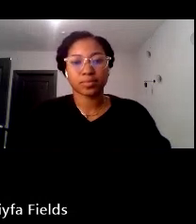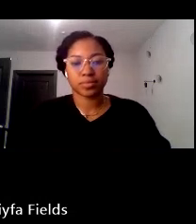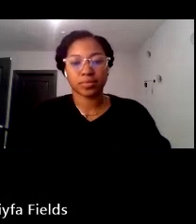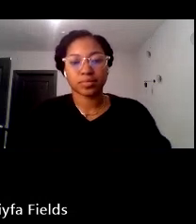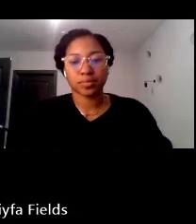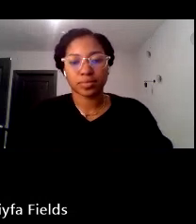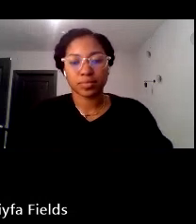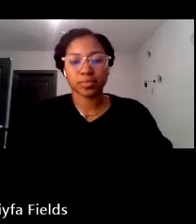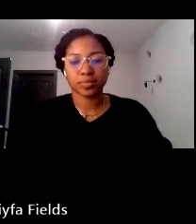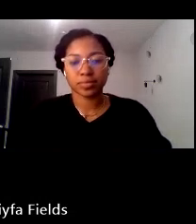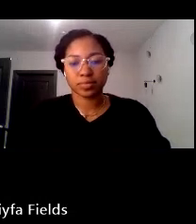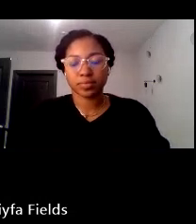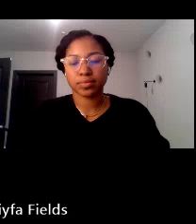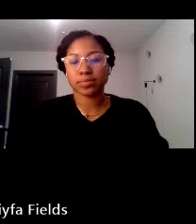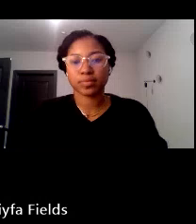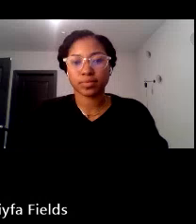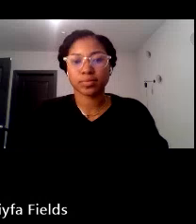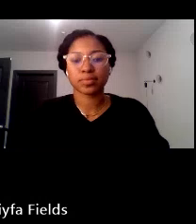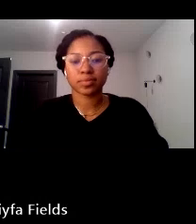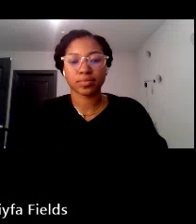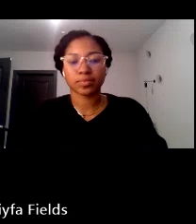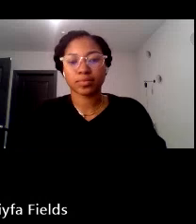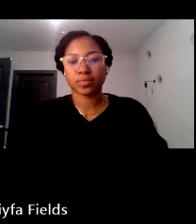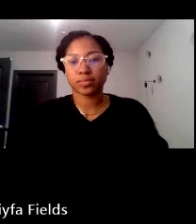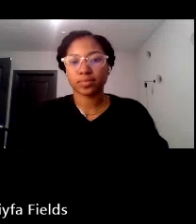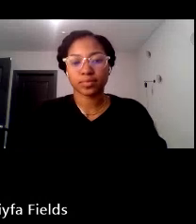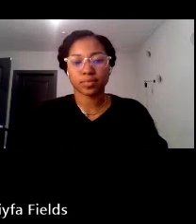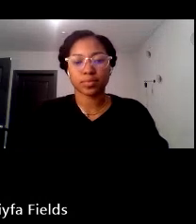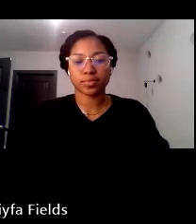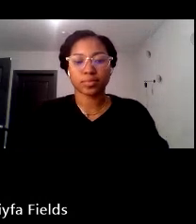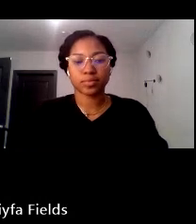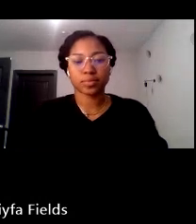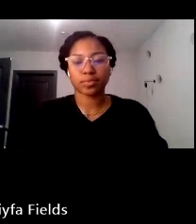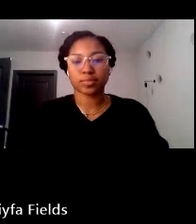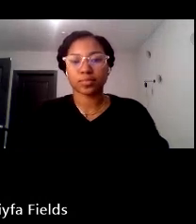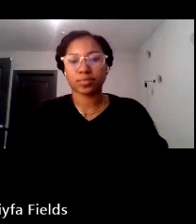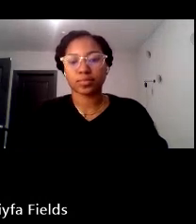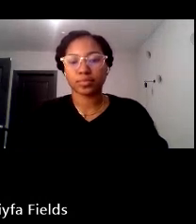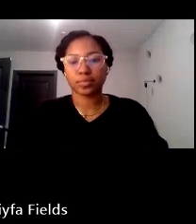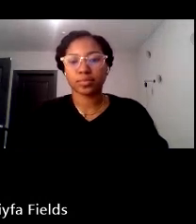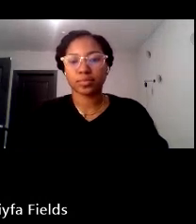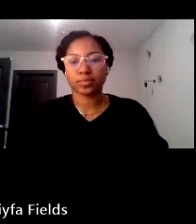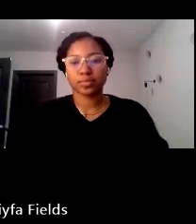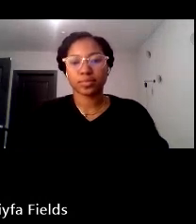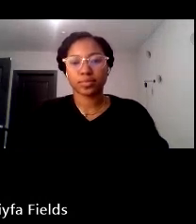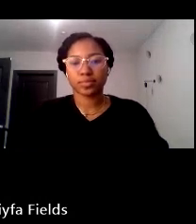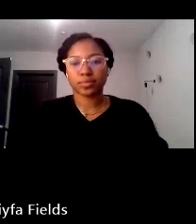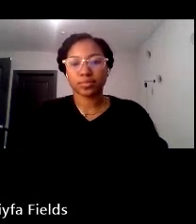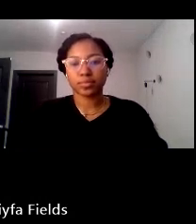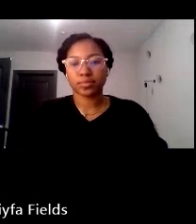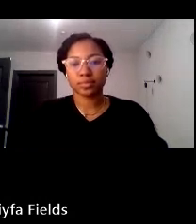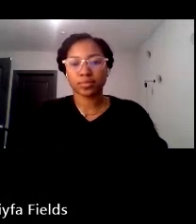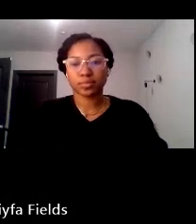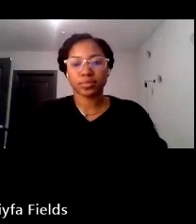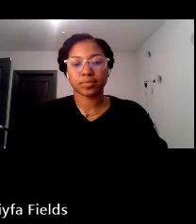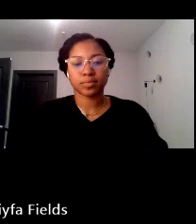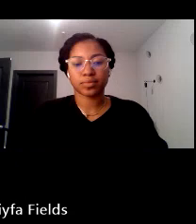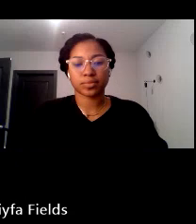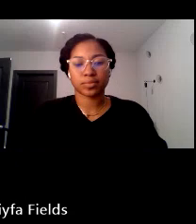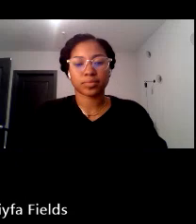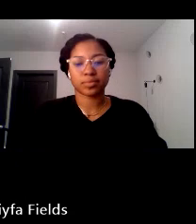password, and then complete this training. This is, again, it's annually, and then you need to do that. This is Litmus, where